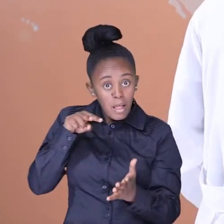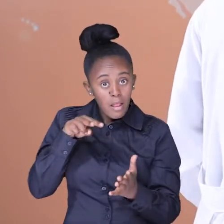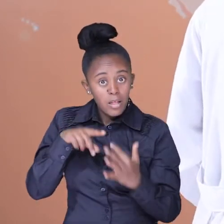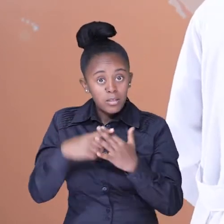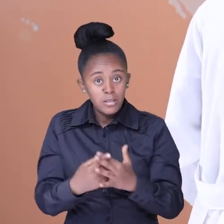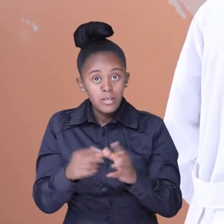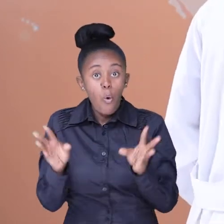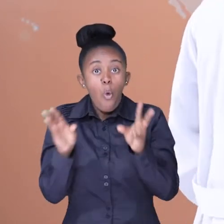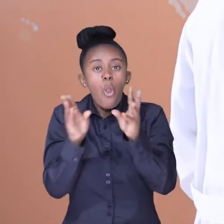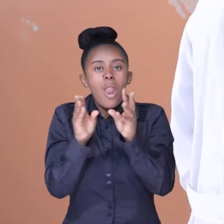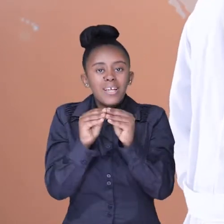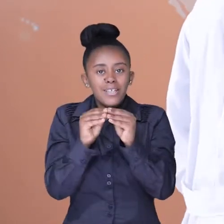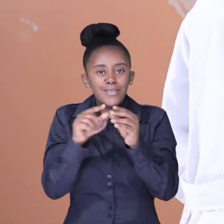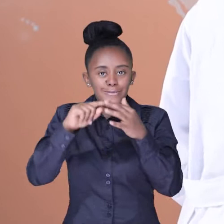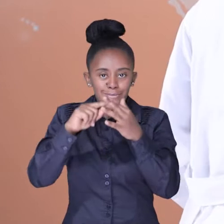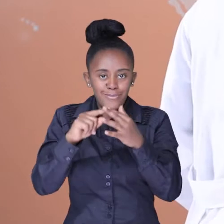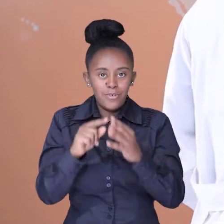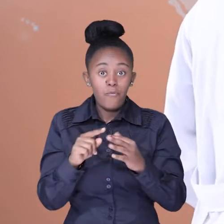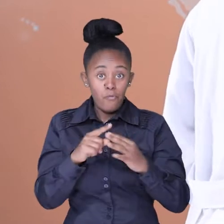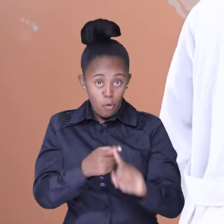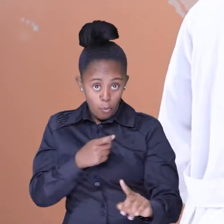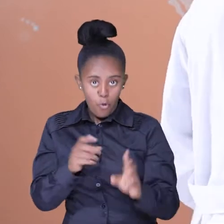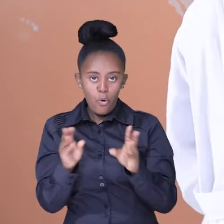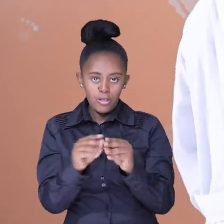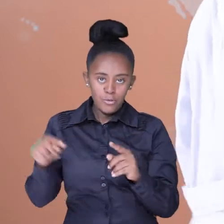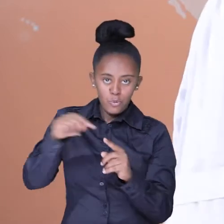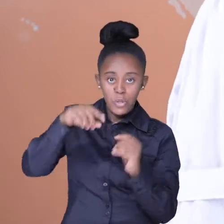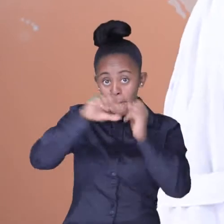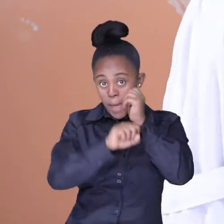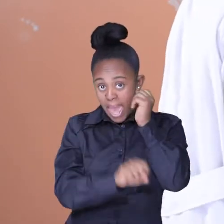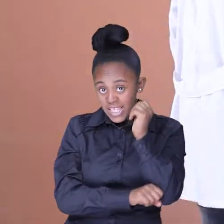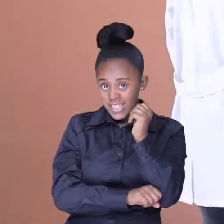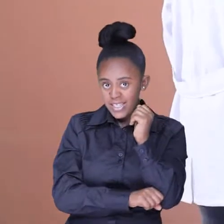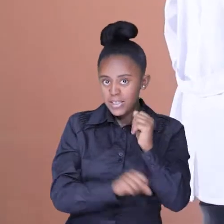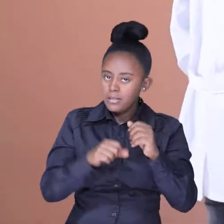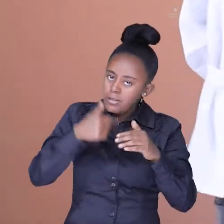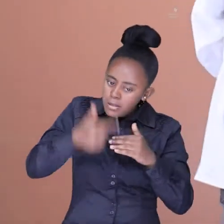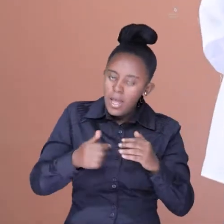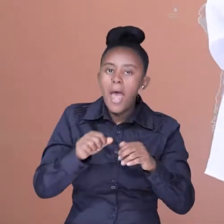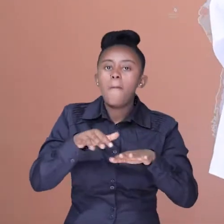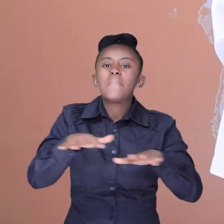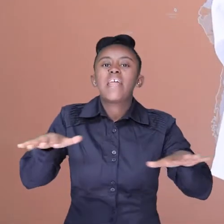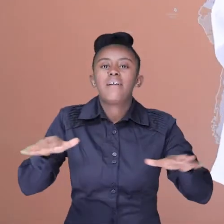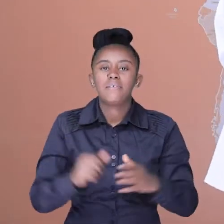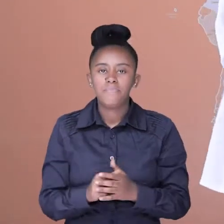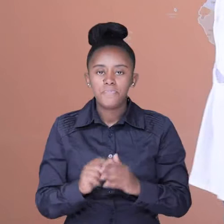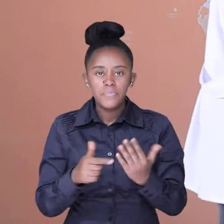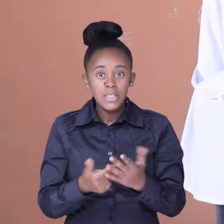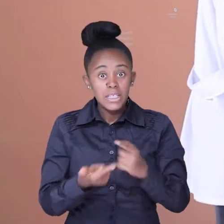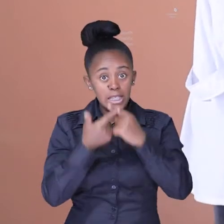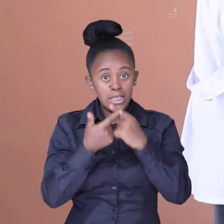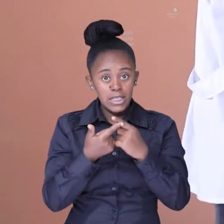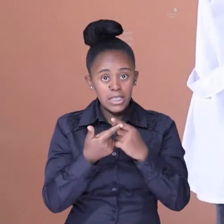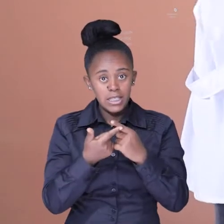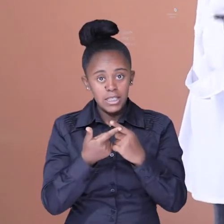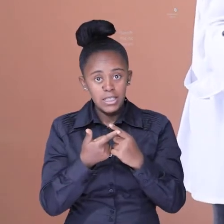from the collector to the emitter, and from the collector to the base, and then to the emitter. And this is the second transistors.